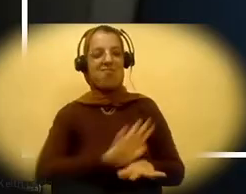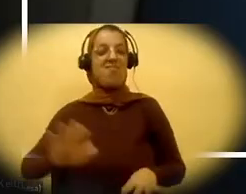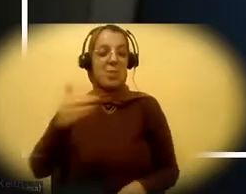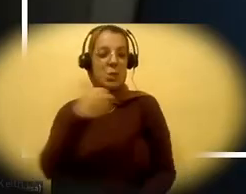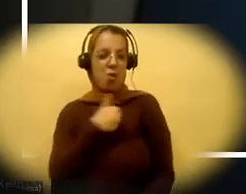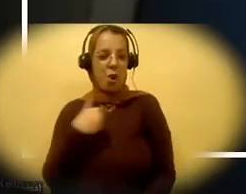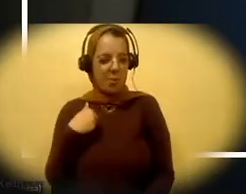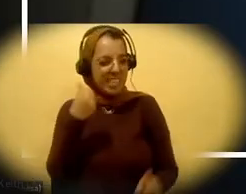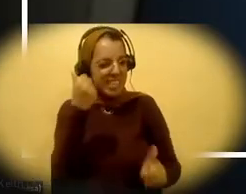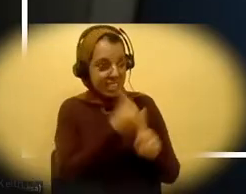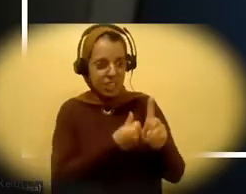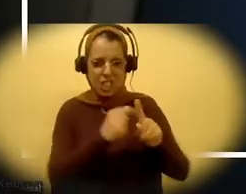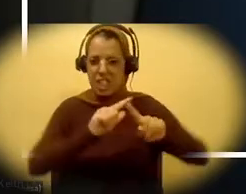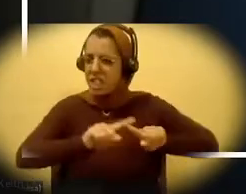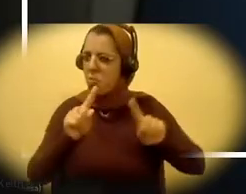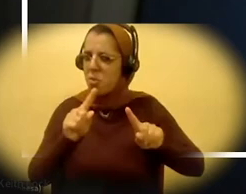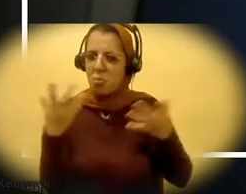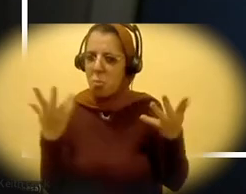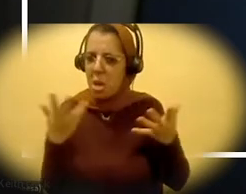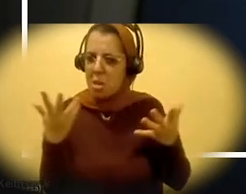Wow.